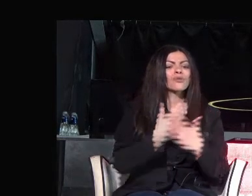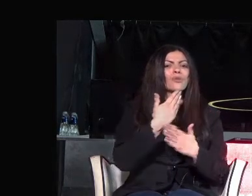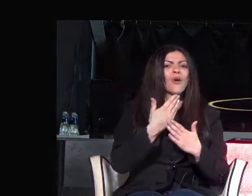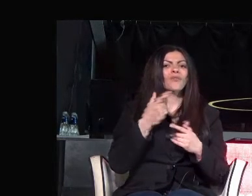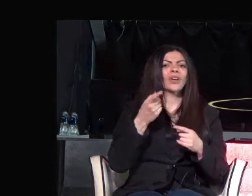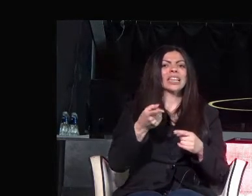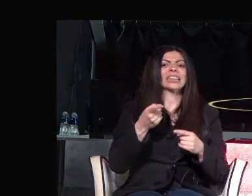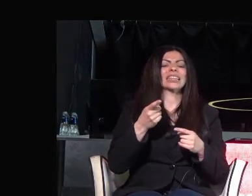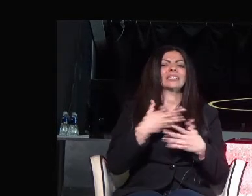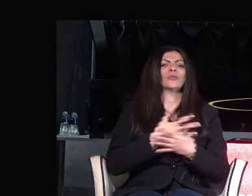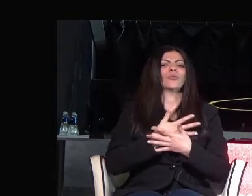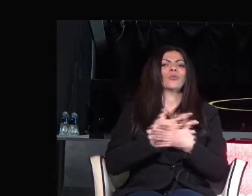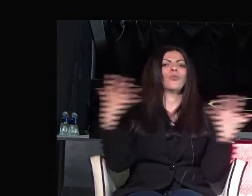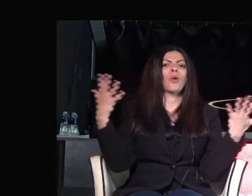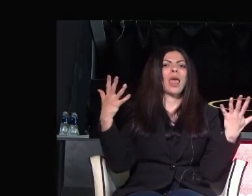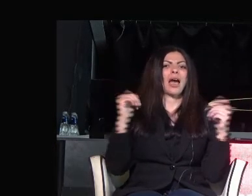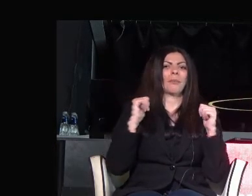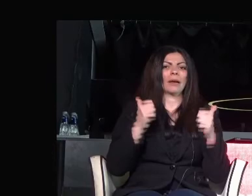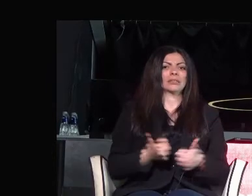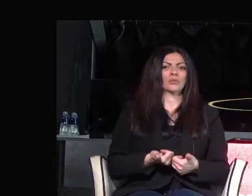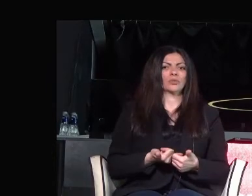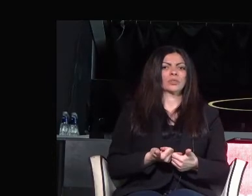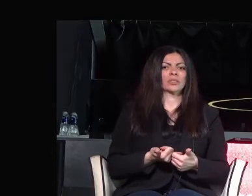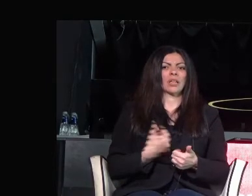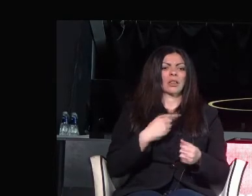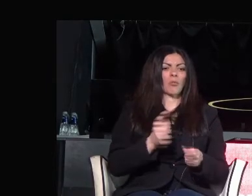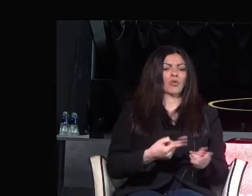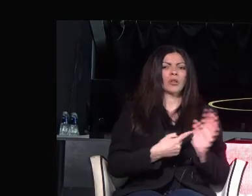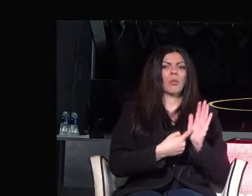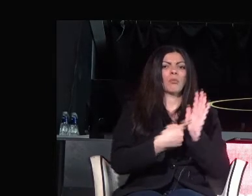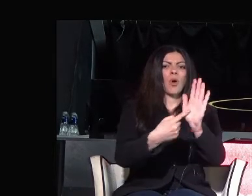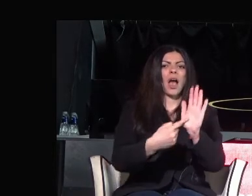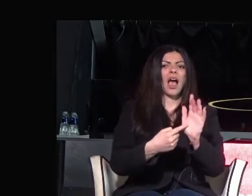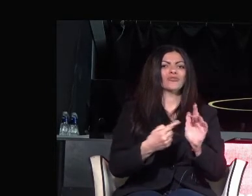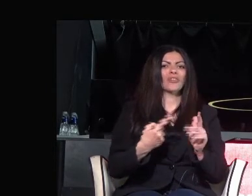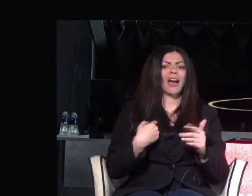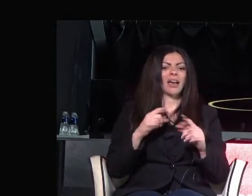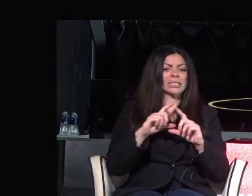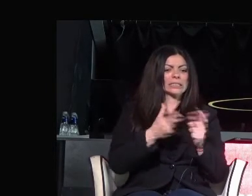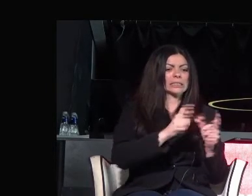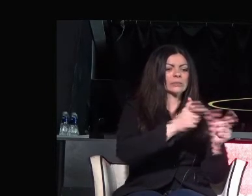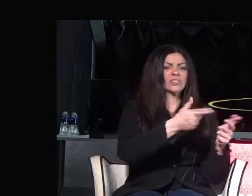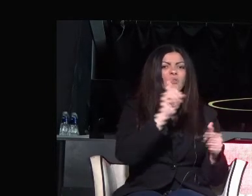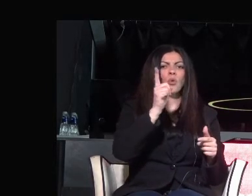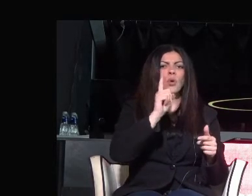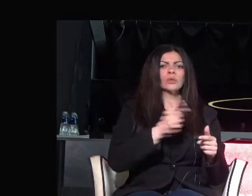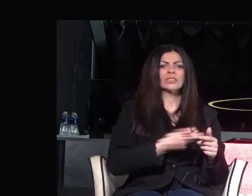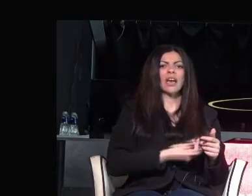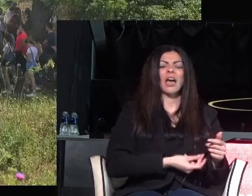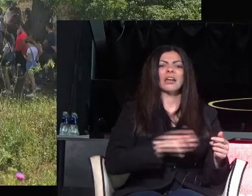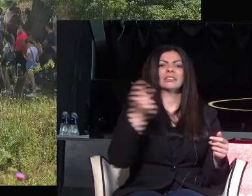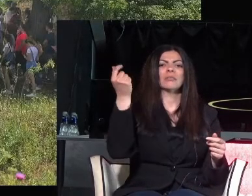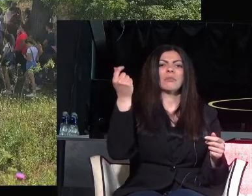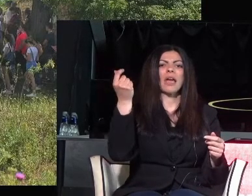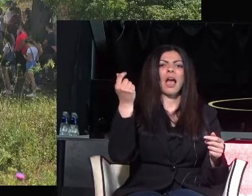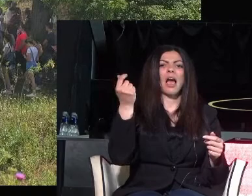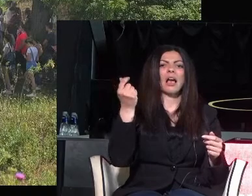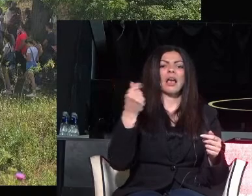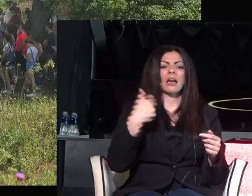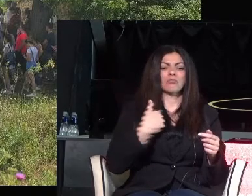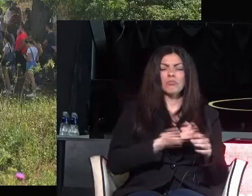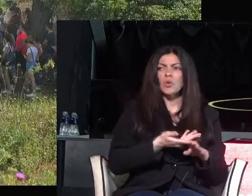I went there with my family. I went there with a lot of different people, and I've tried to document it. But I realized that what I really wanted to